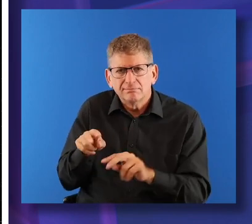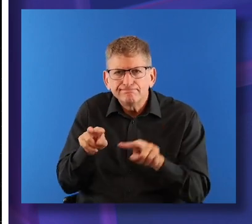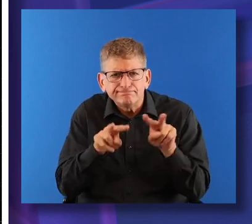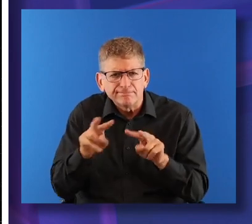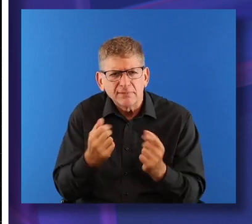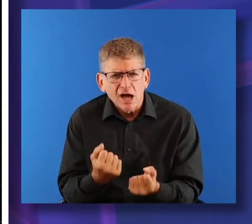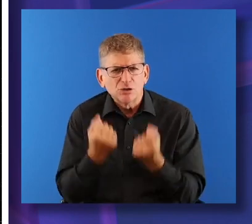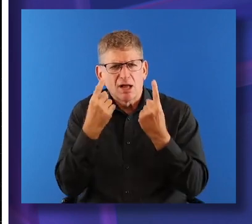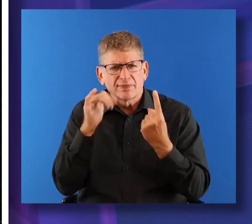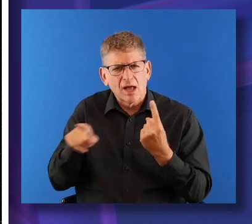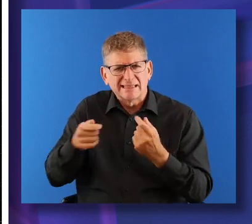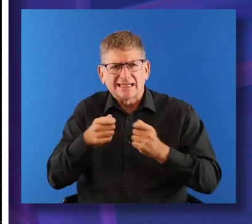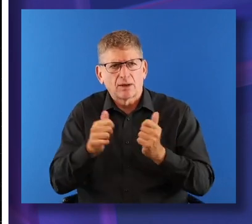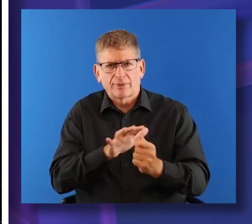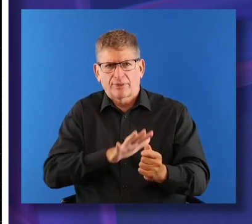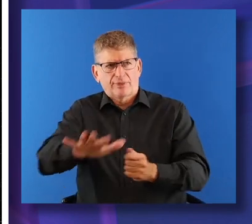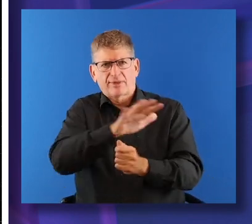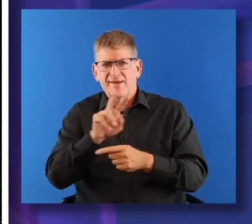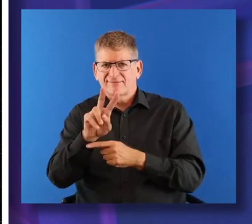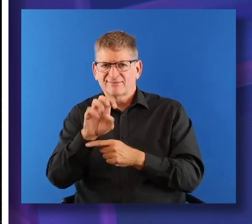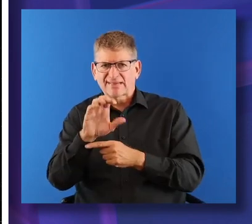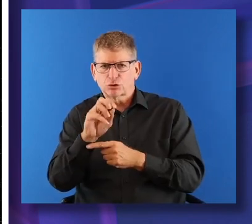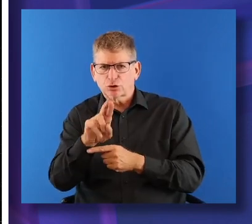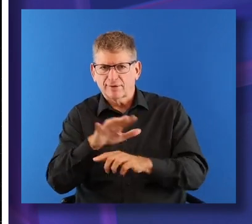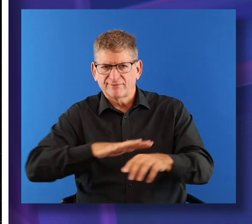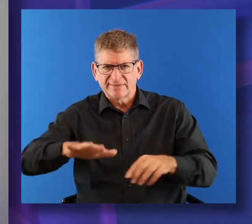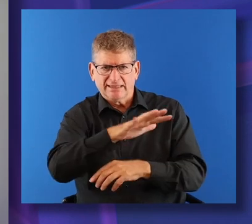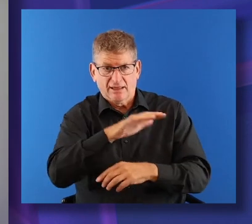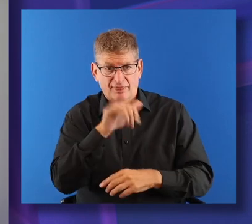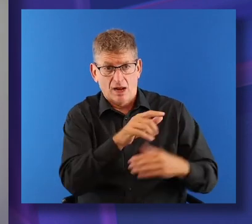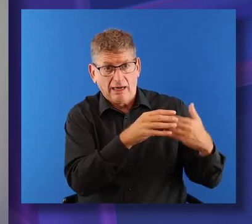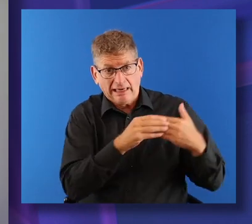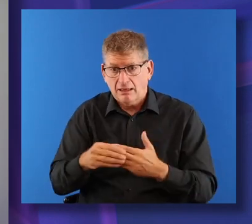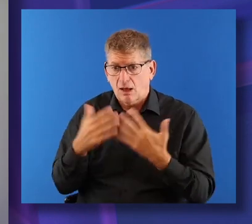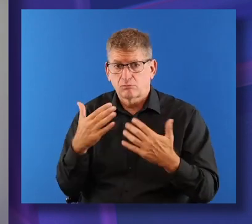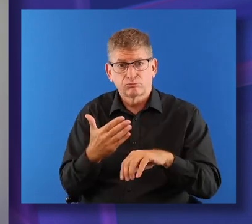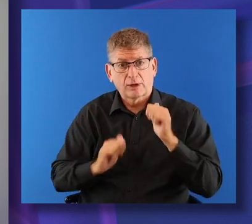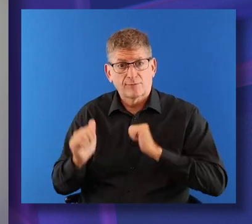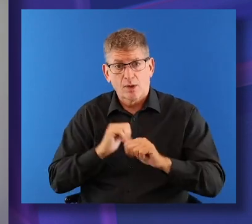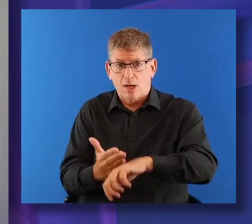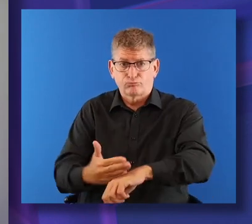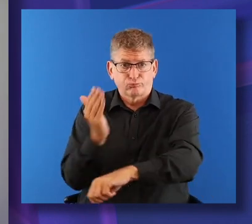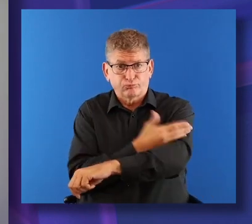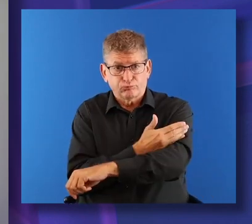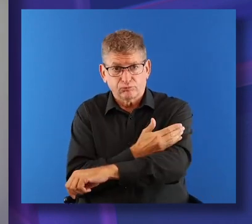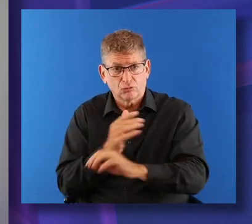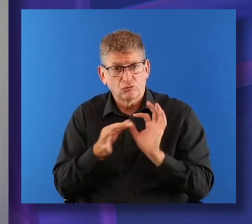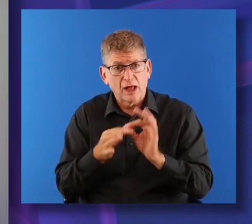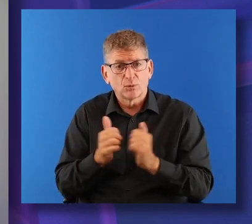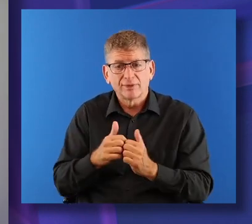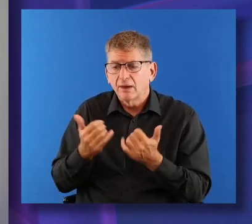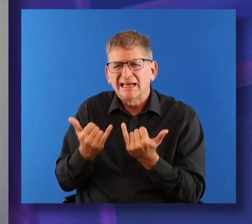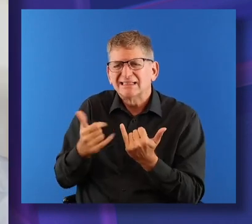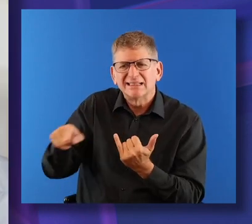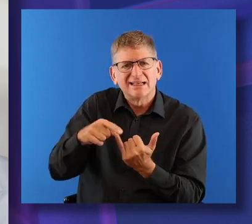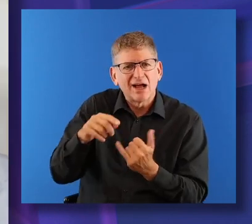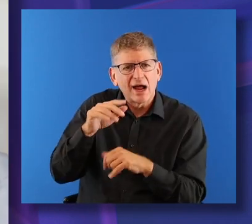field. This led to significant improvements in performance relative to existing neural PDE